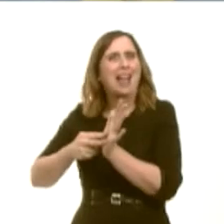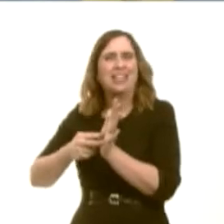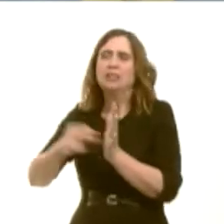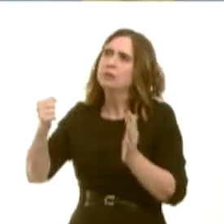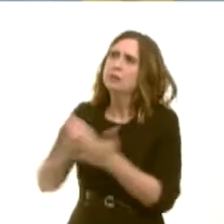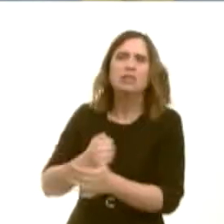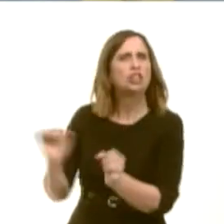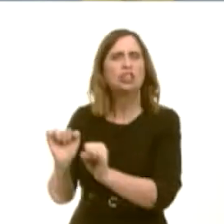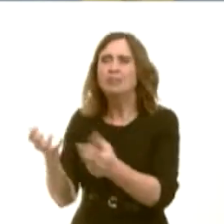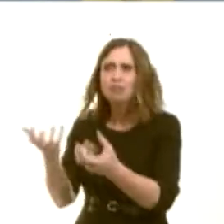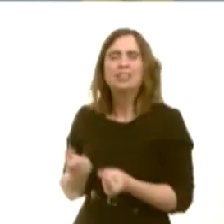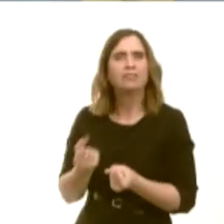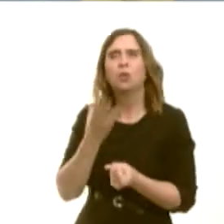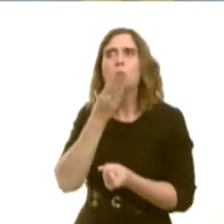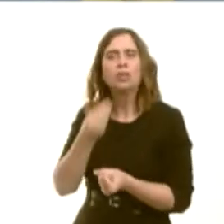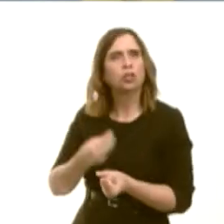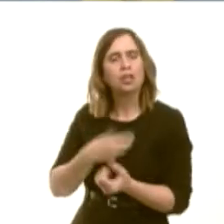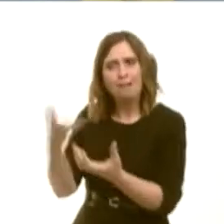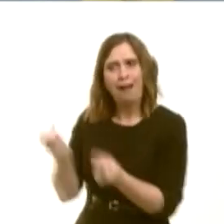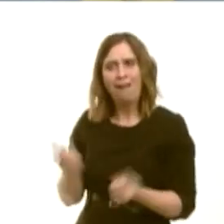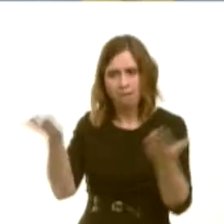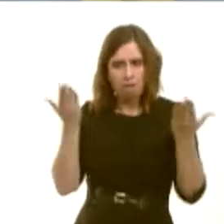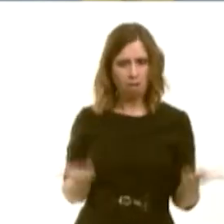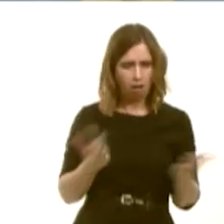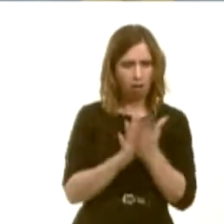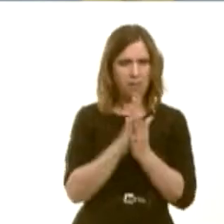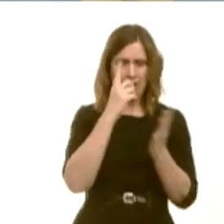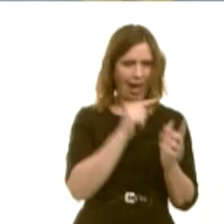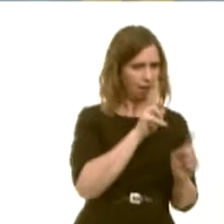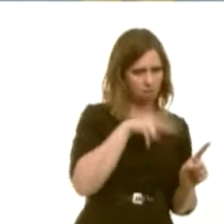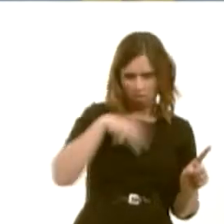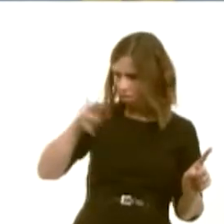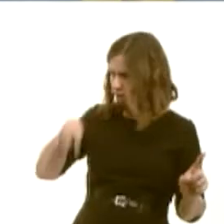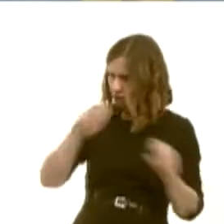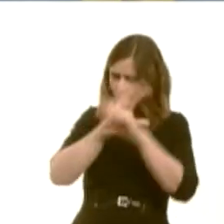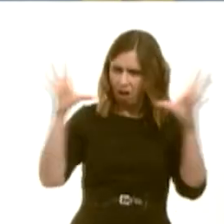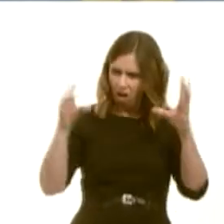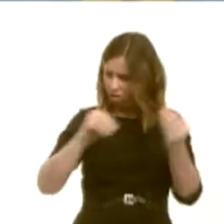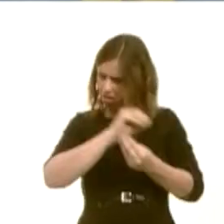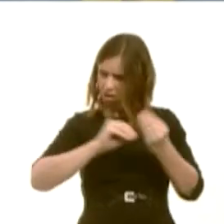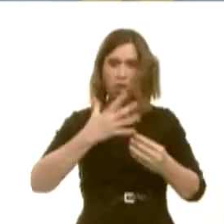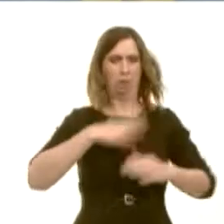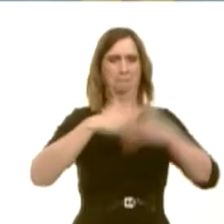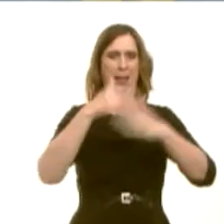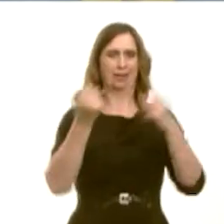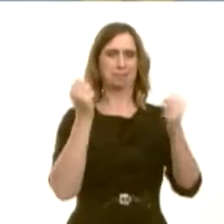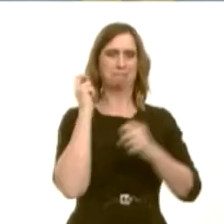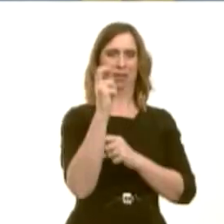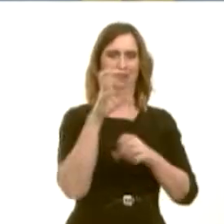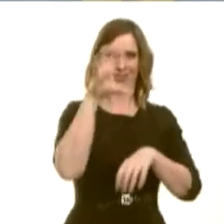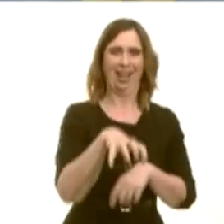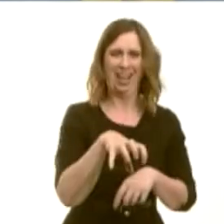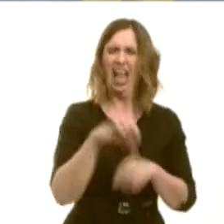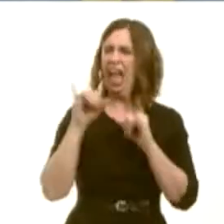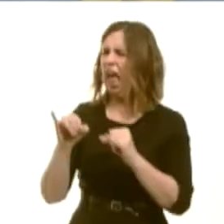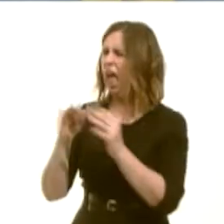that integration of that transport before we start building the bus station. And I just wondered if you can give